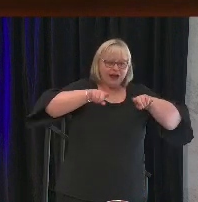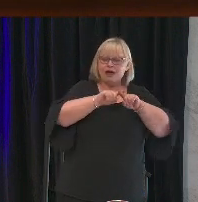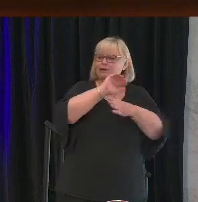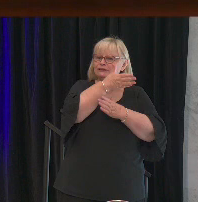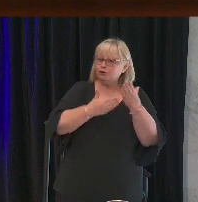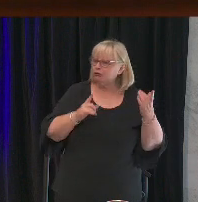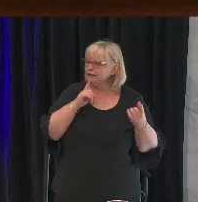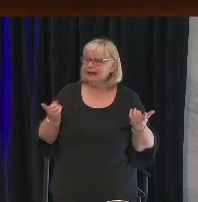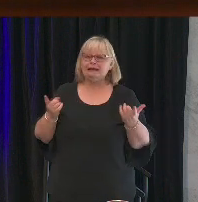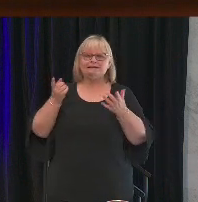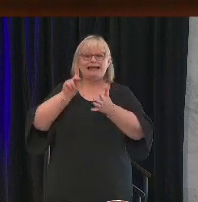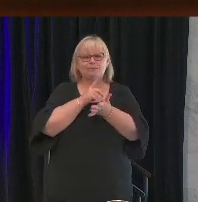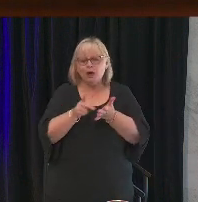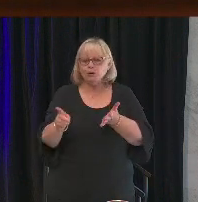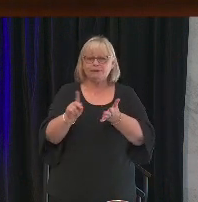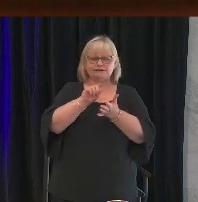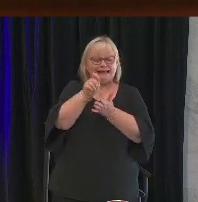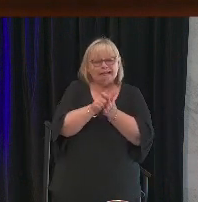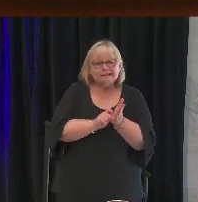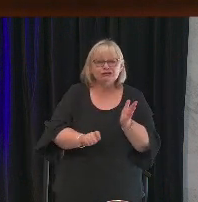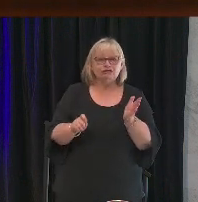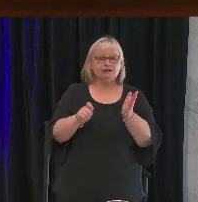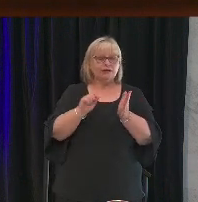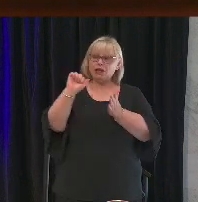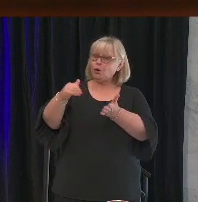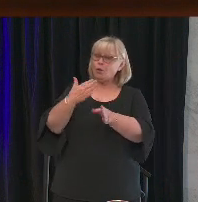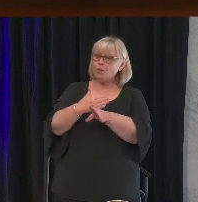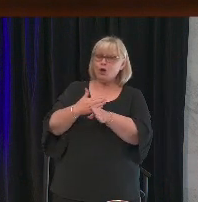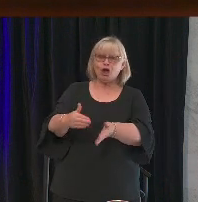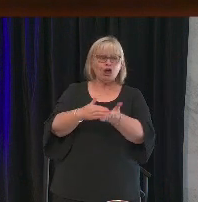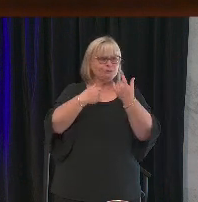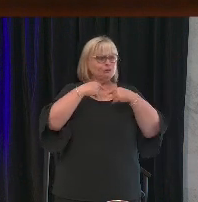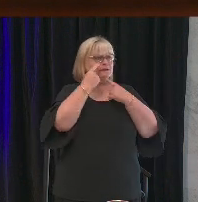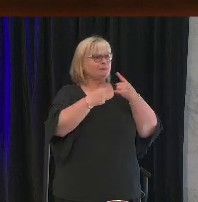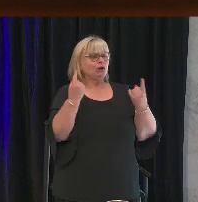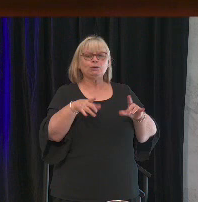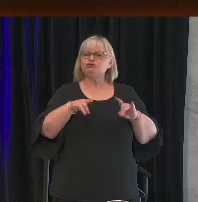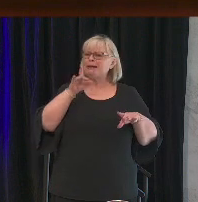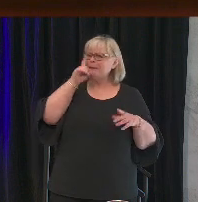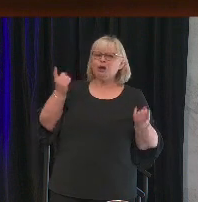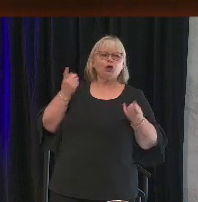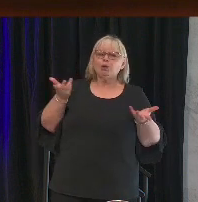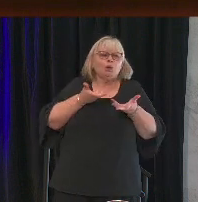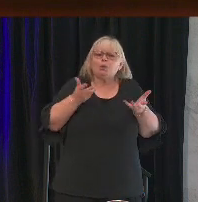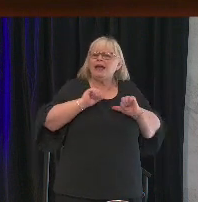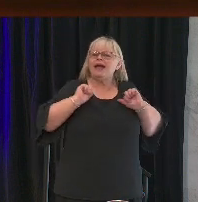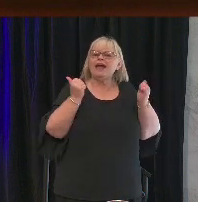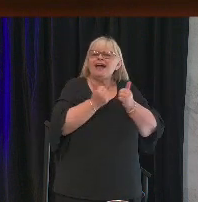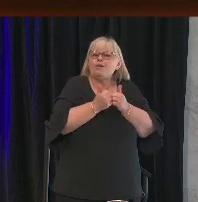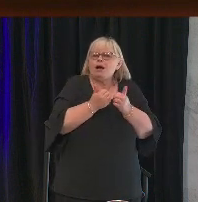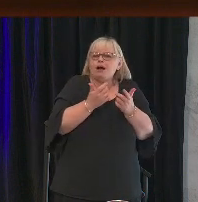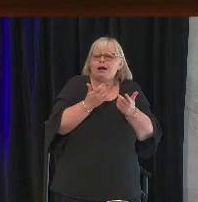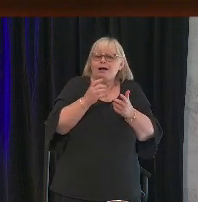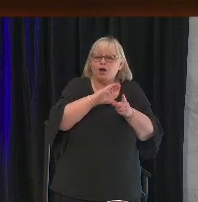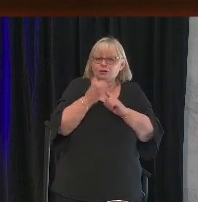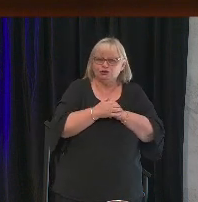our historians, and our illustrators. Your work helps to define, of course, who we are as Australians and articulates what many of us feel,